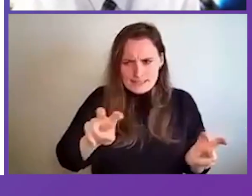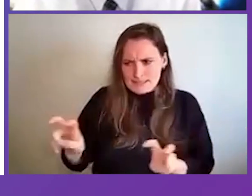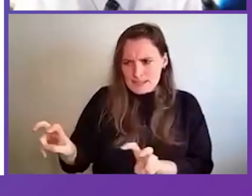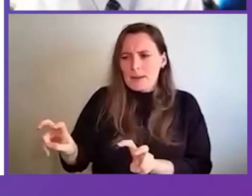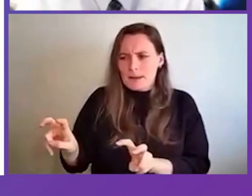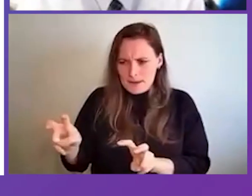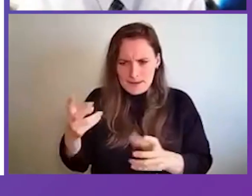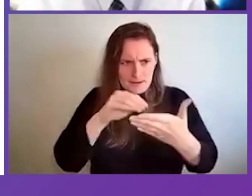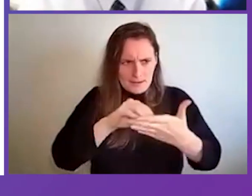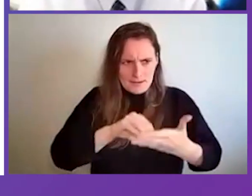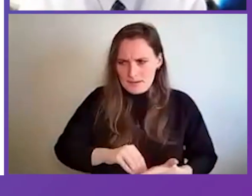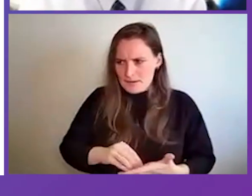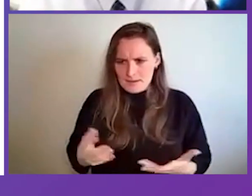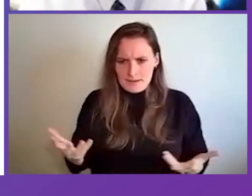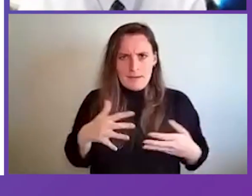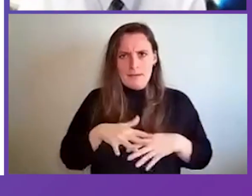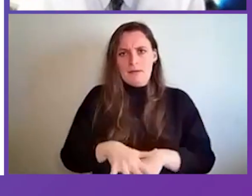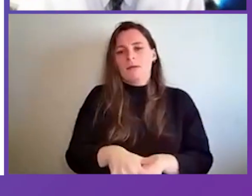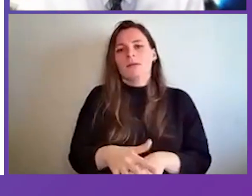people have done before.